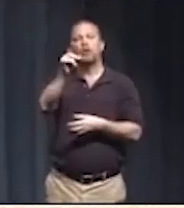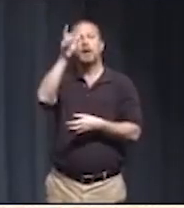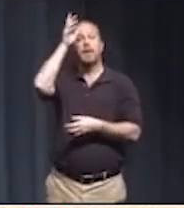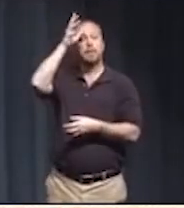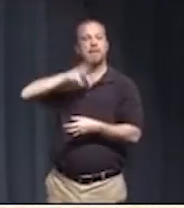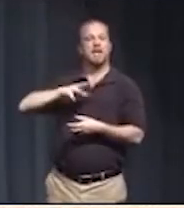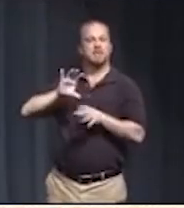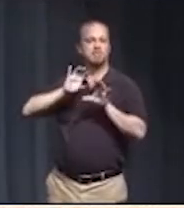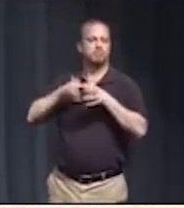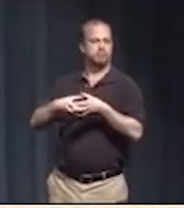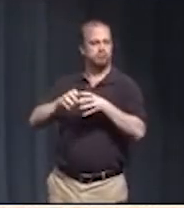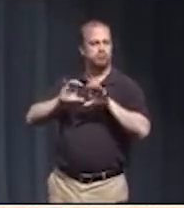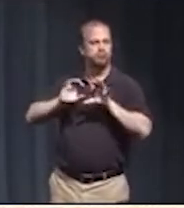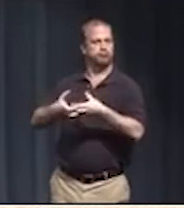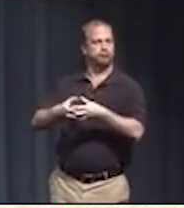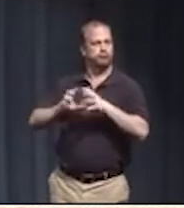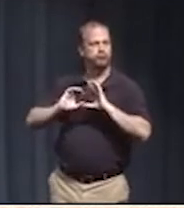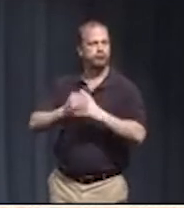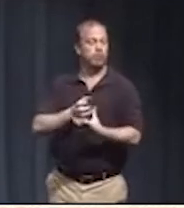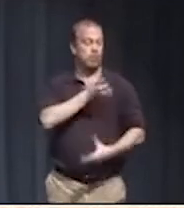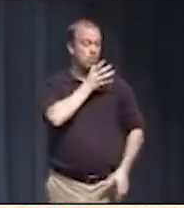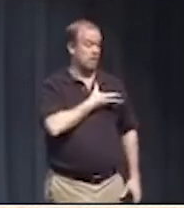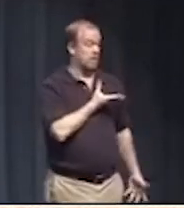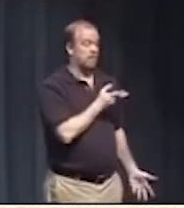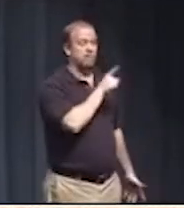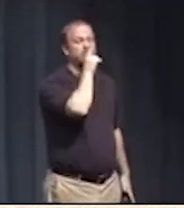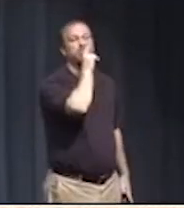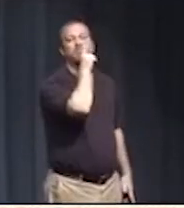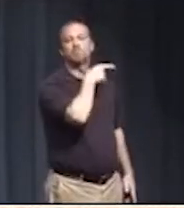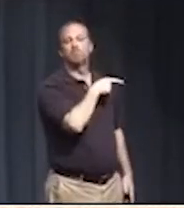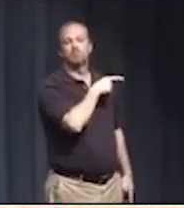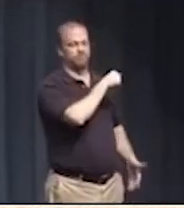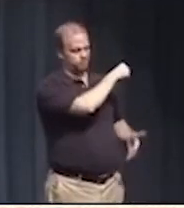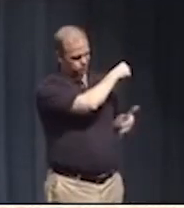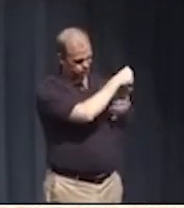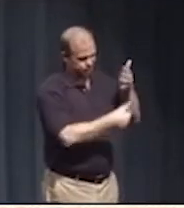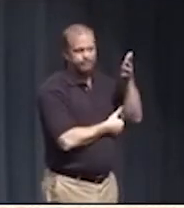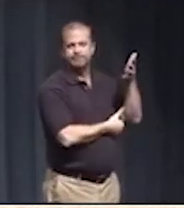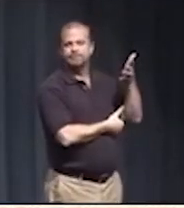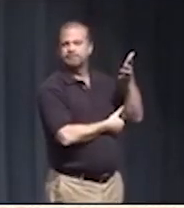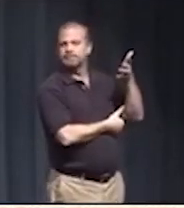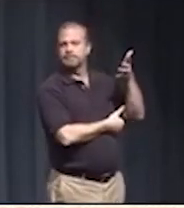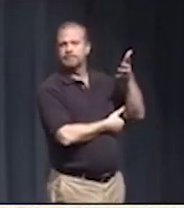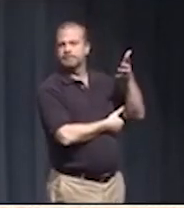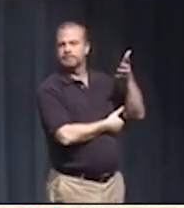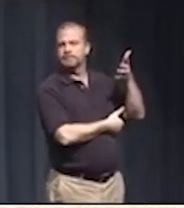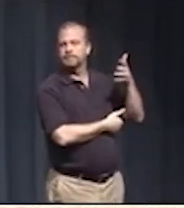included. Women serve a very subsidiary role.